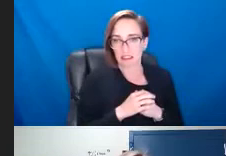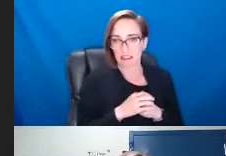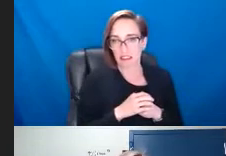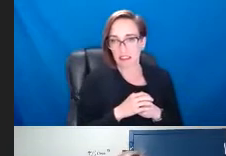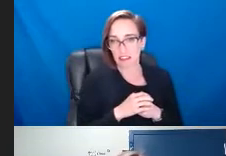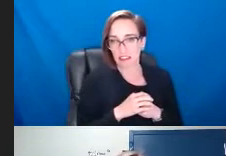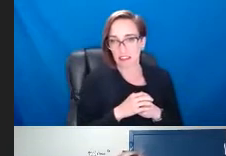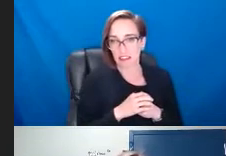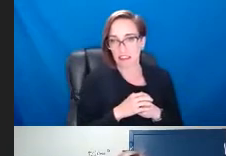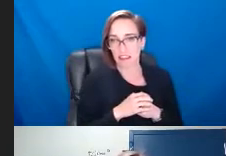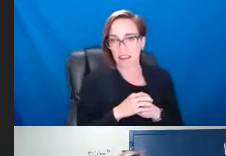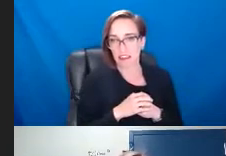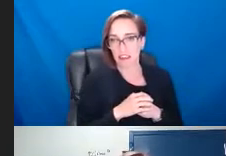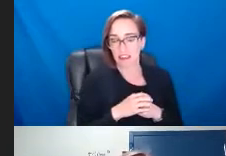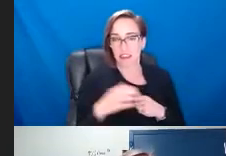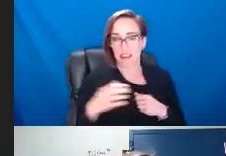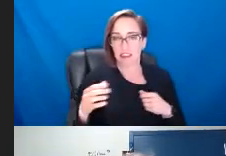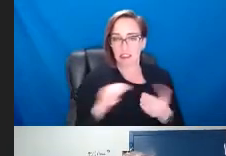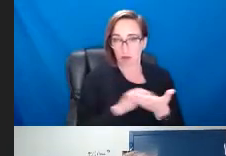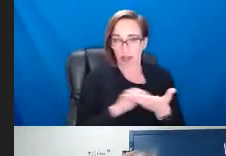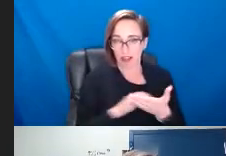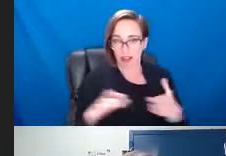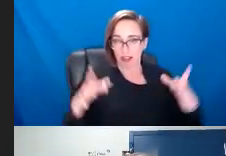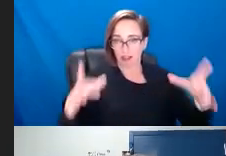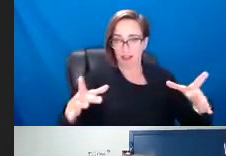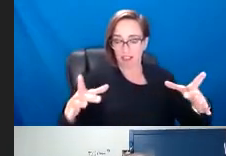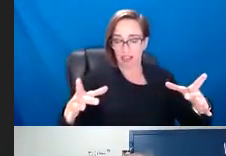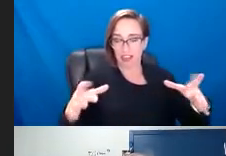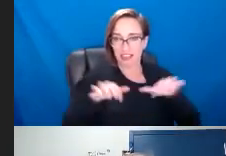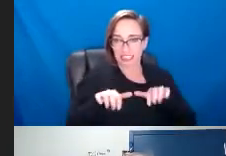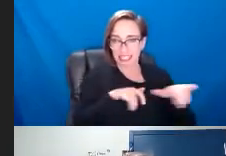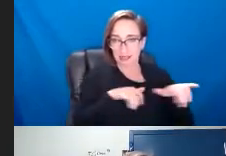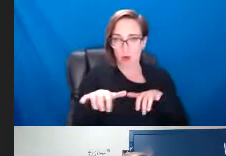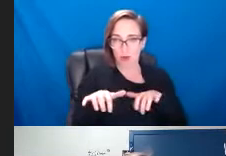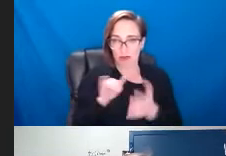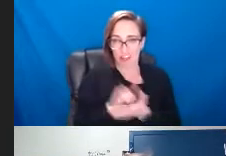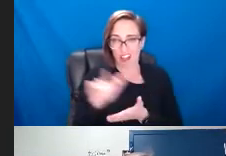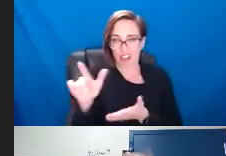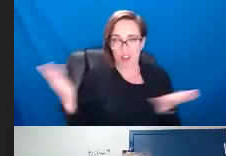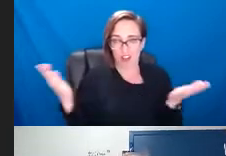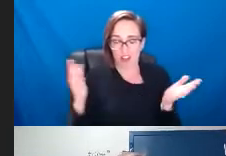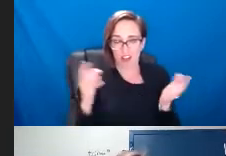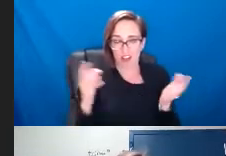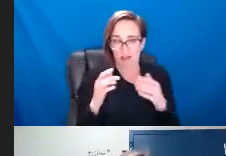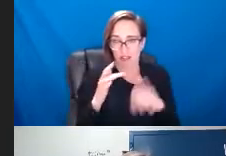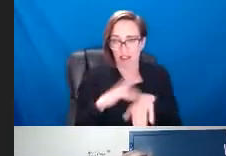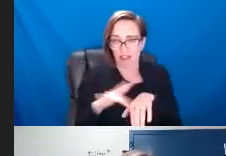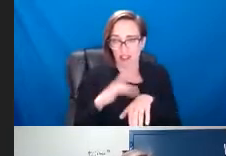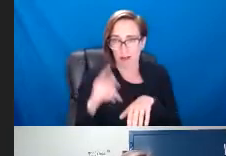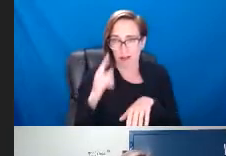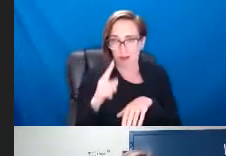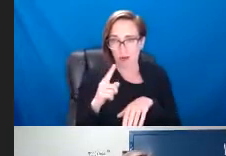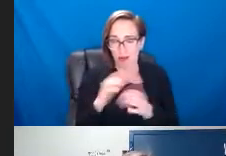a keyboard. And that was all the technology there was in the way of Braille. As far as